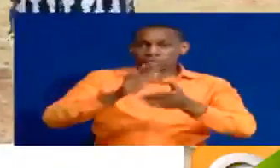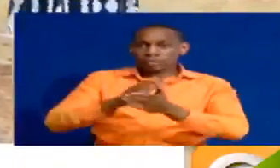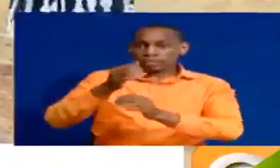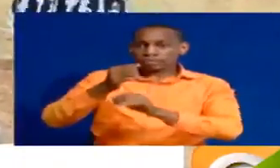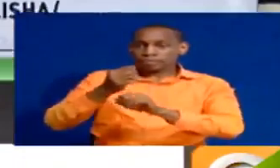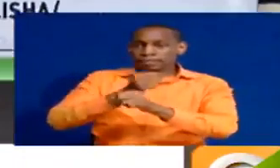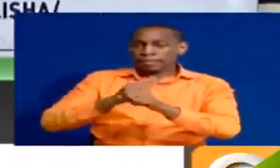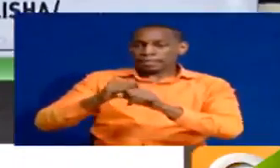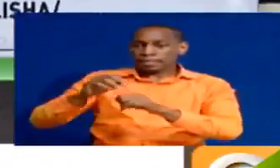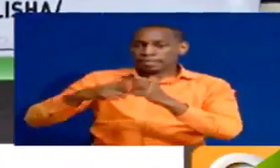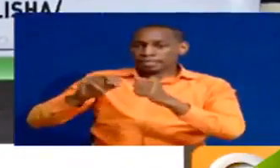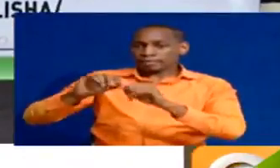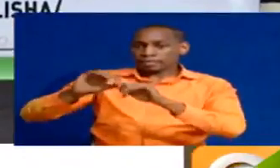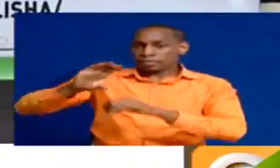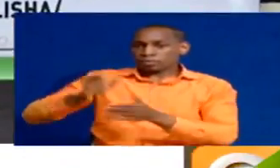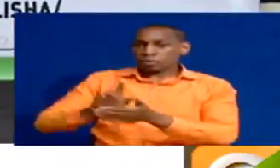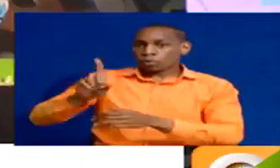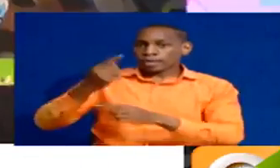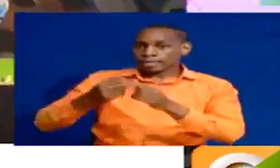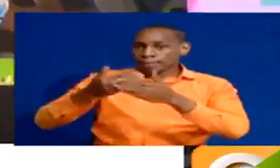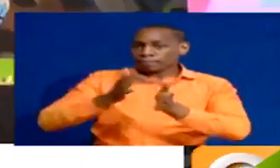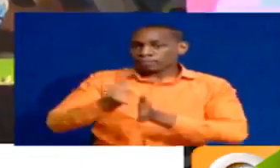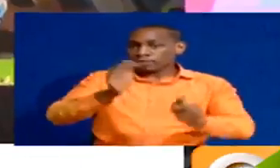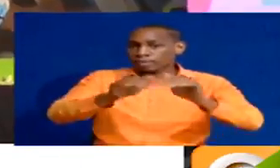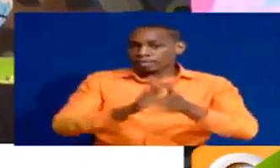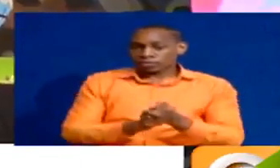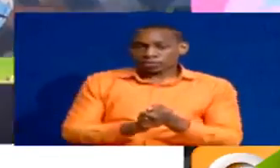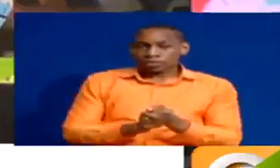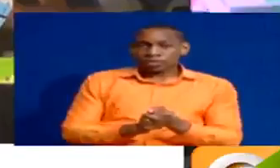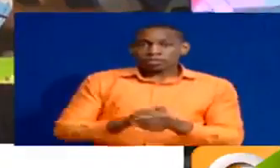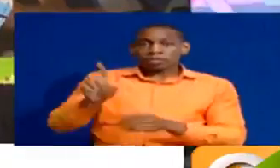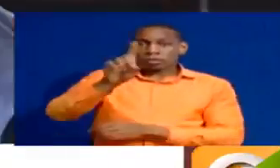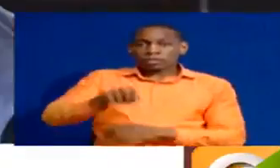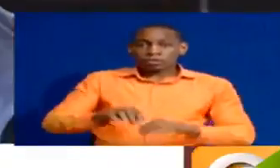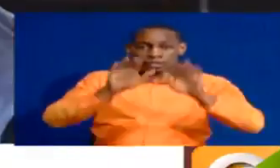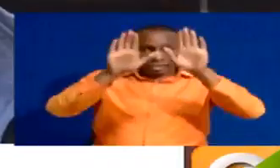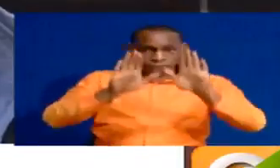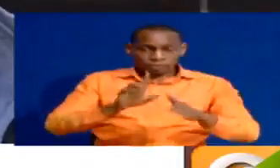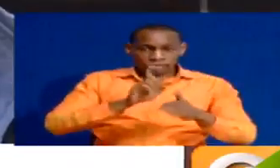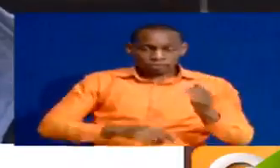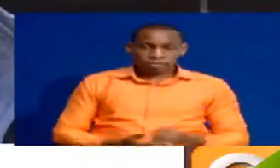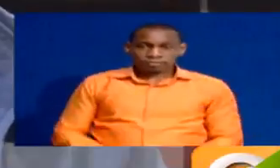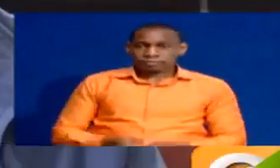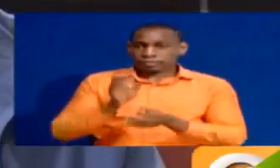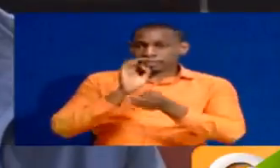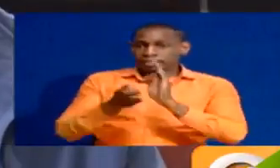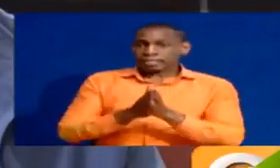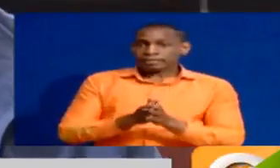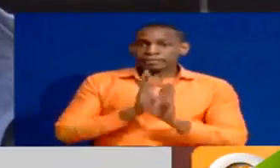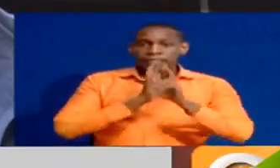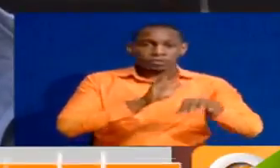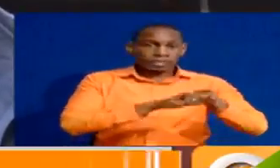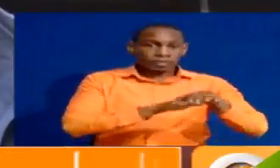create 70 new constituencies less than a year to the general election, the pertinent question. If the result was positive